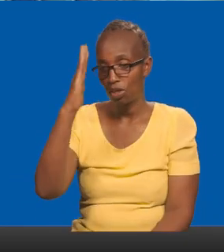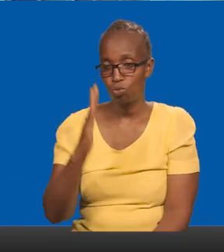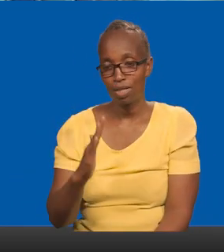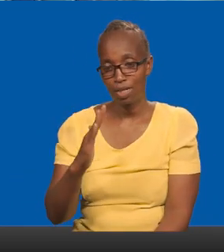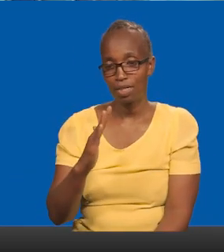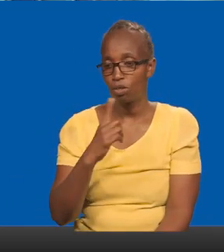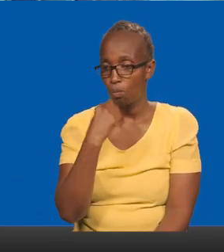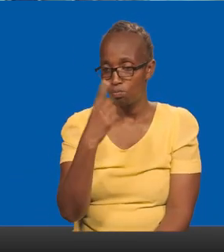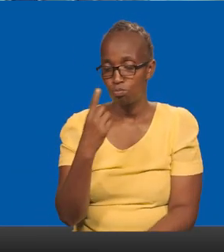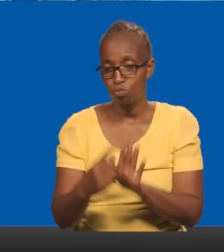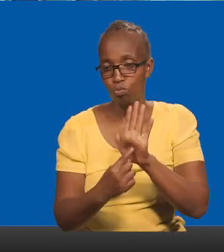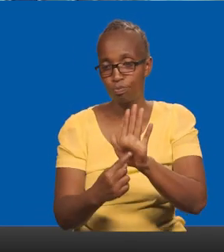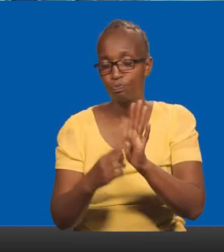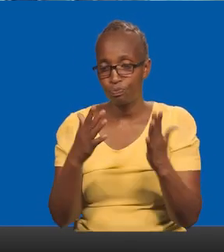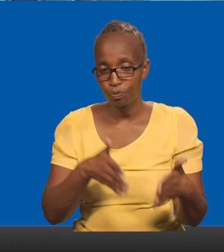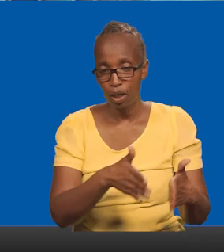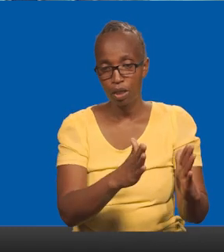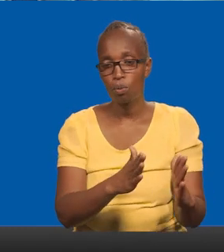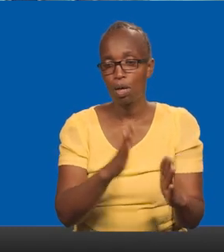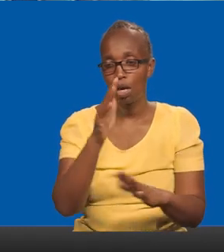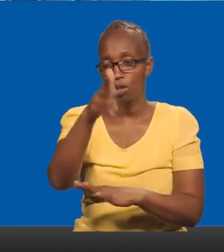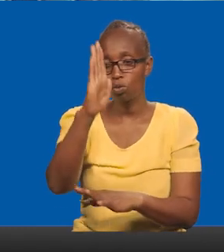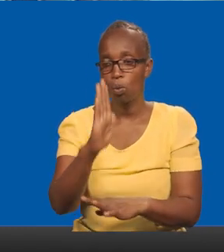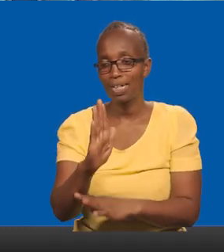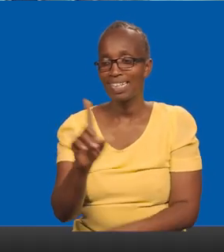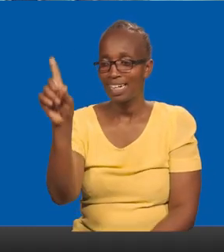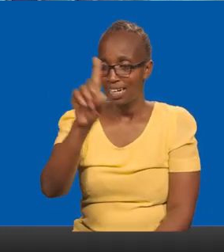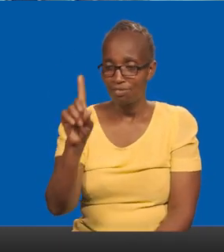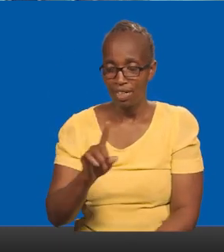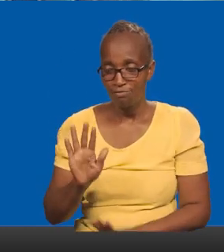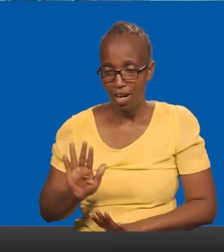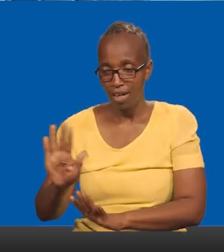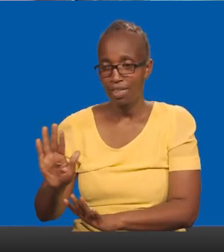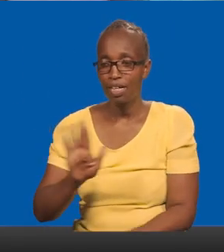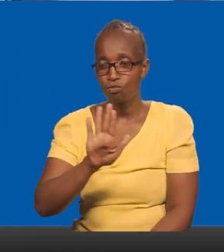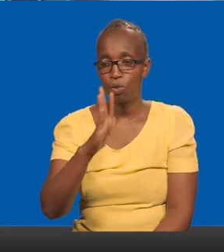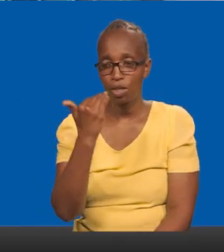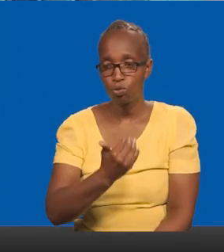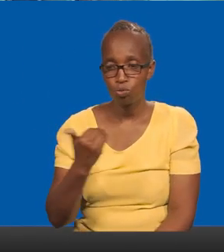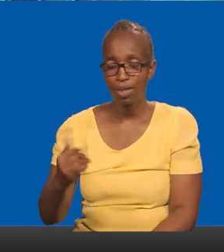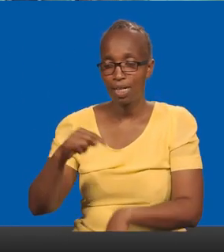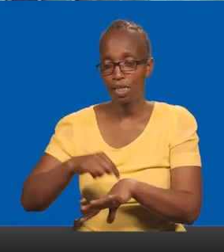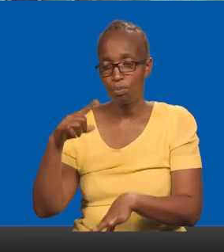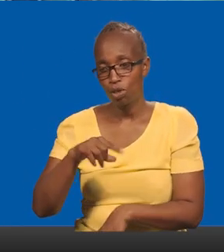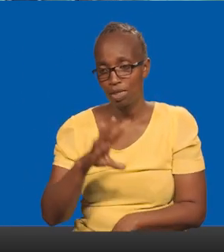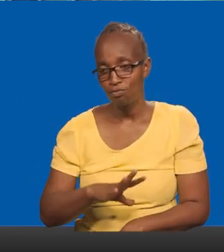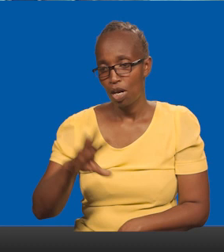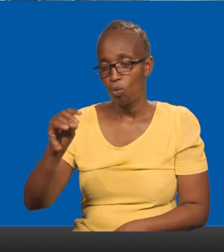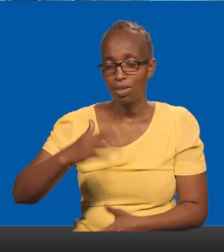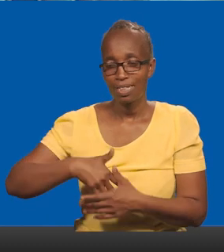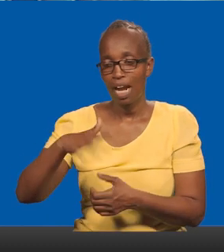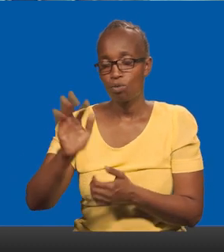have directed them and we have shown them the way to God. Never leave your child when you are going out, either maybe